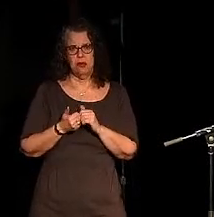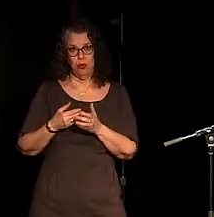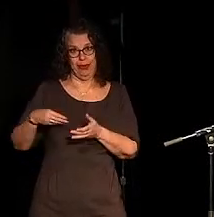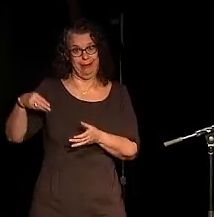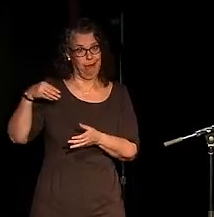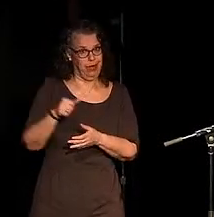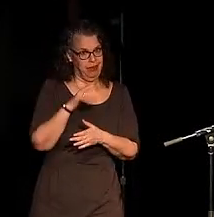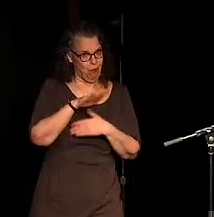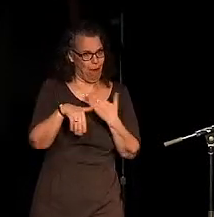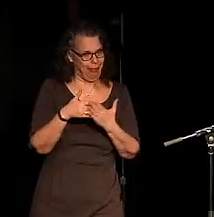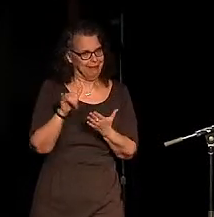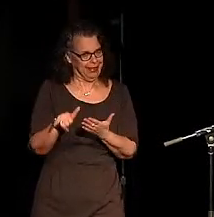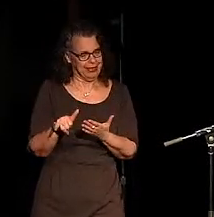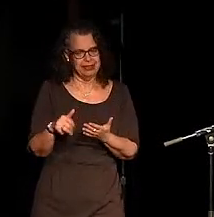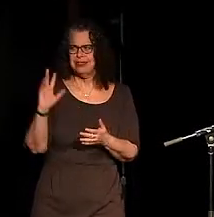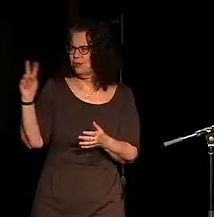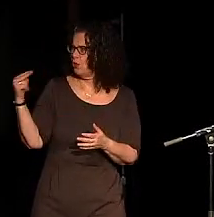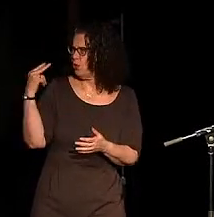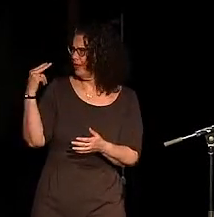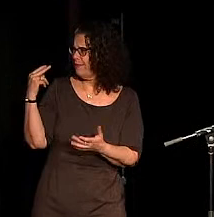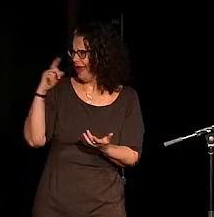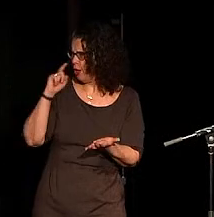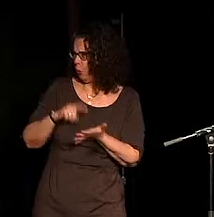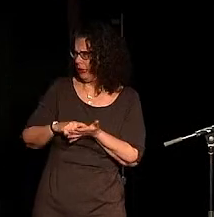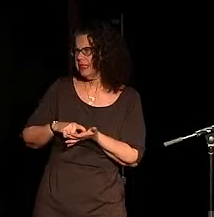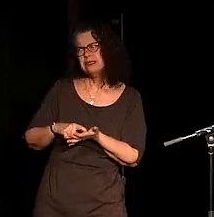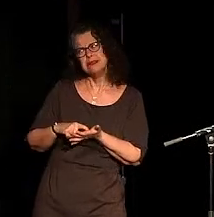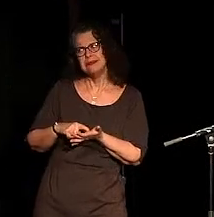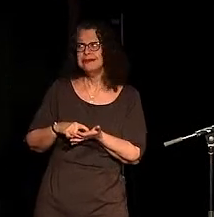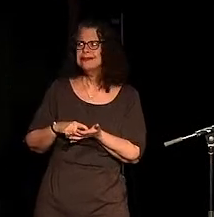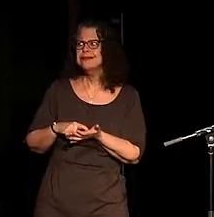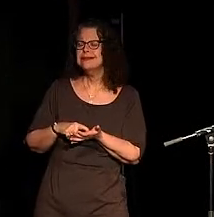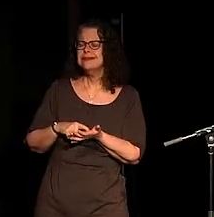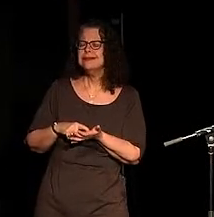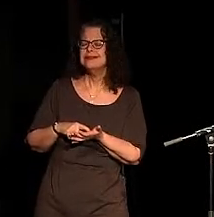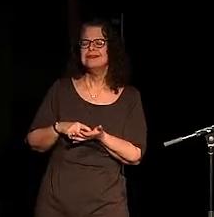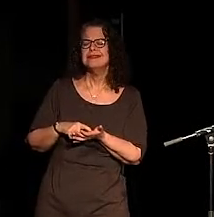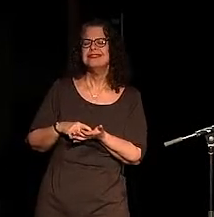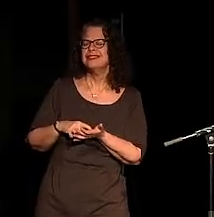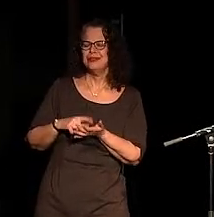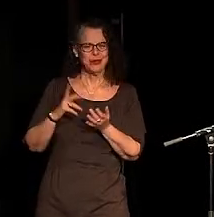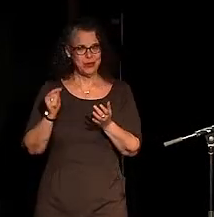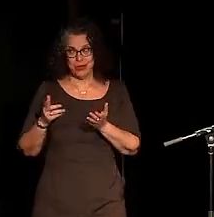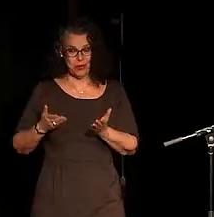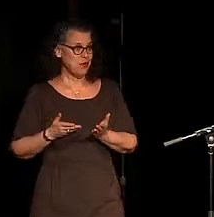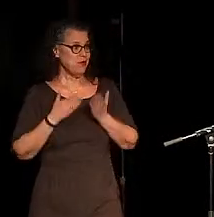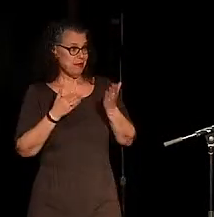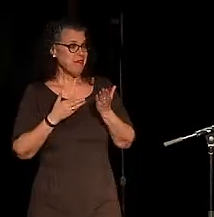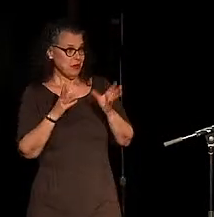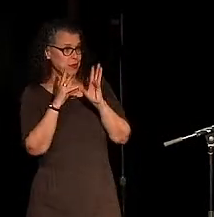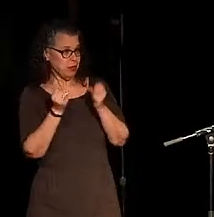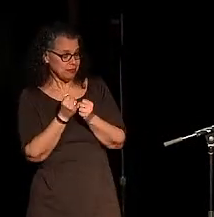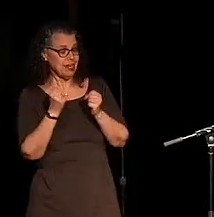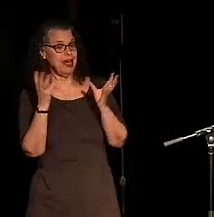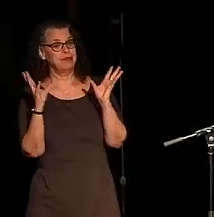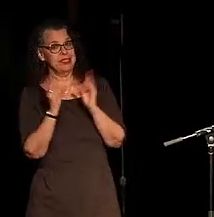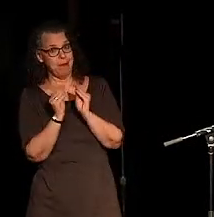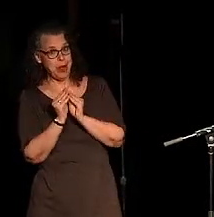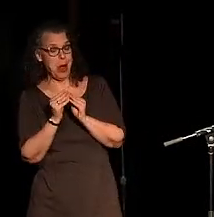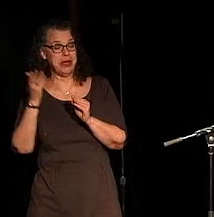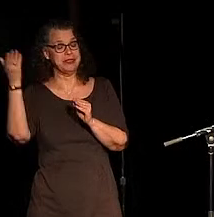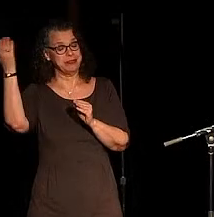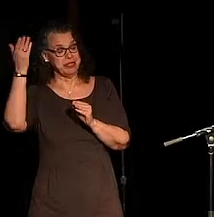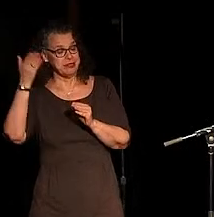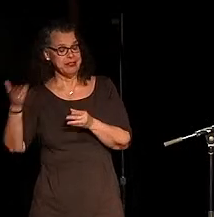it? That's why you look at me. I noticed that. So we're going to come up with a bunch of recommendations for workshops, seminars, guest speakers, and deliver it